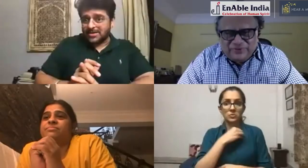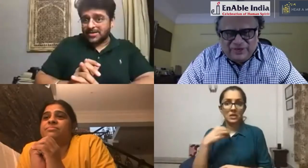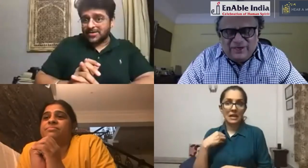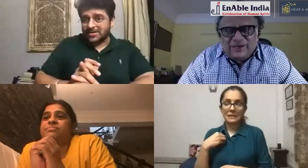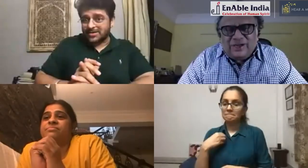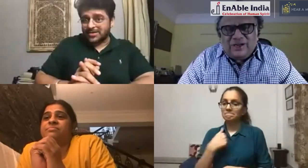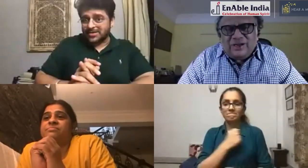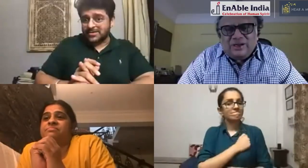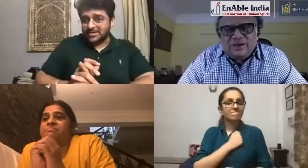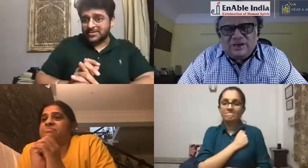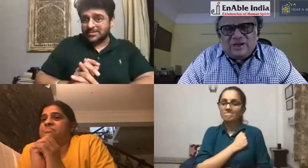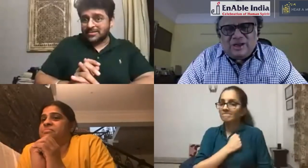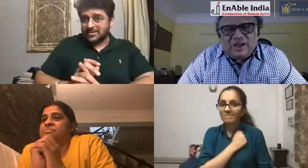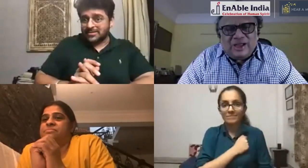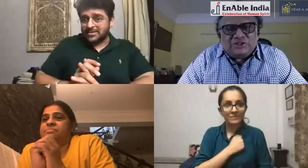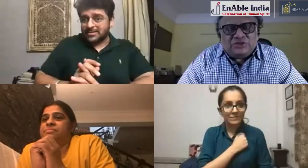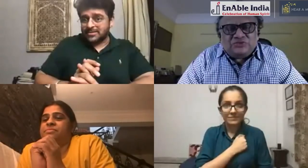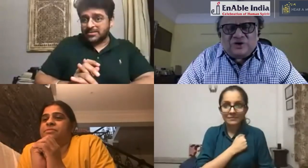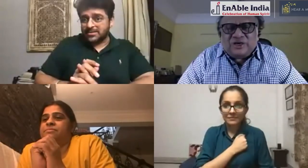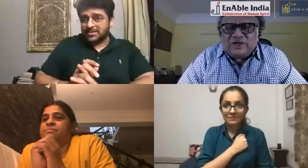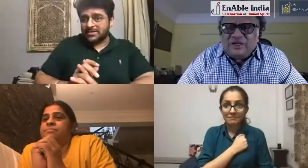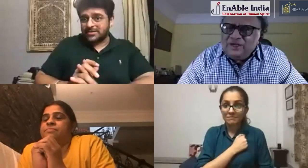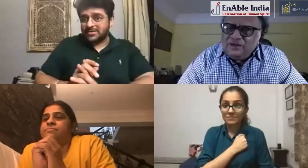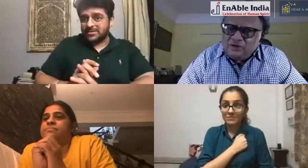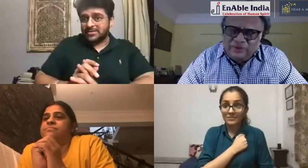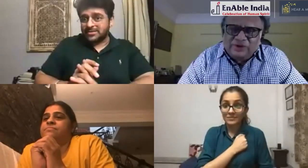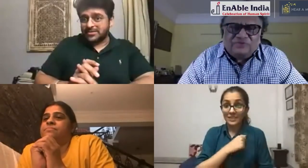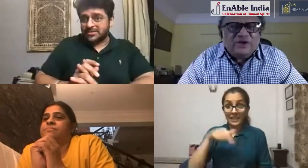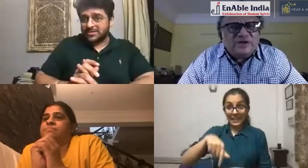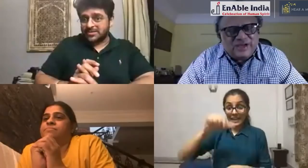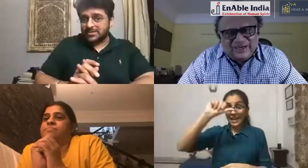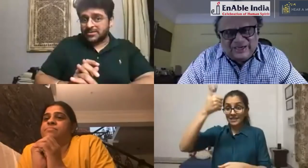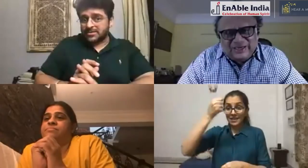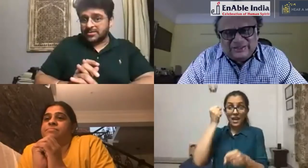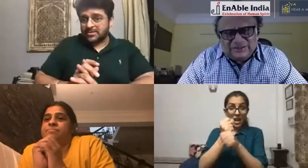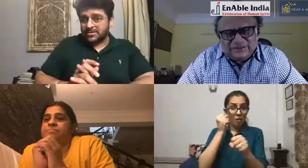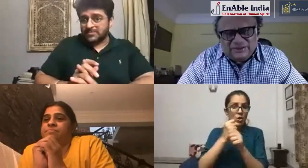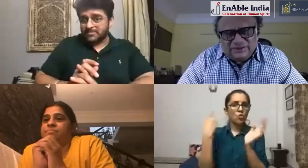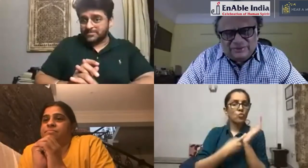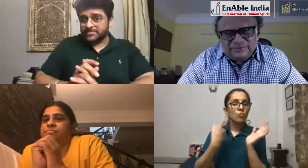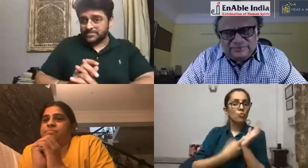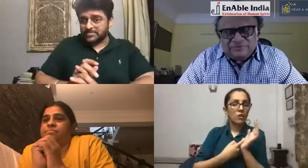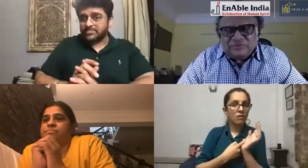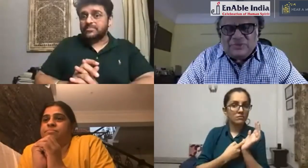I'm afraid, as for in Government of India guidelines,